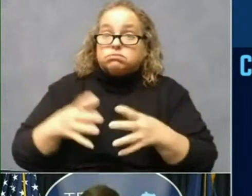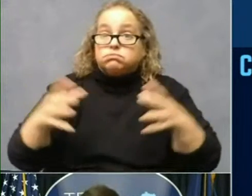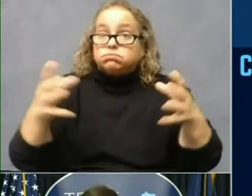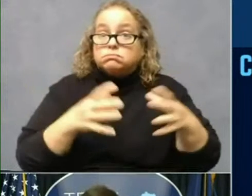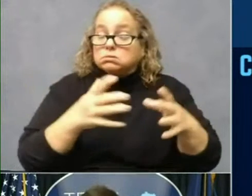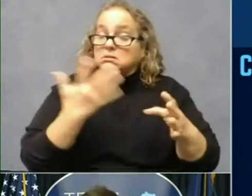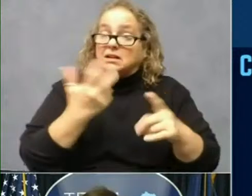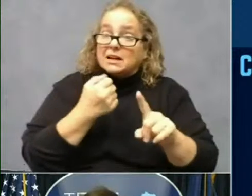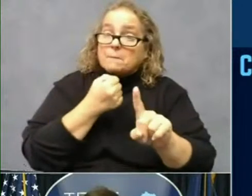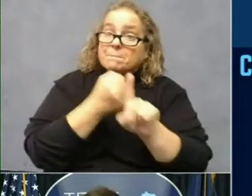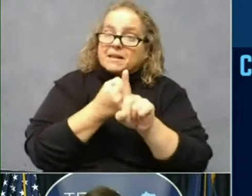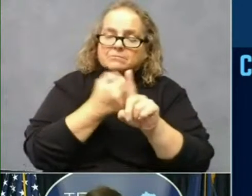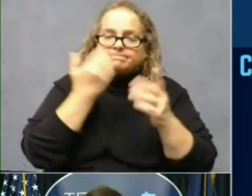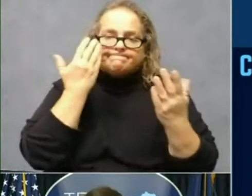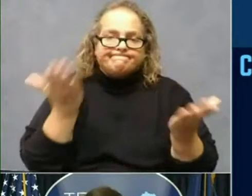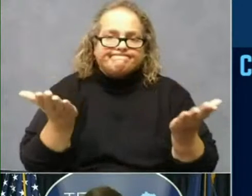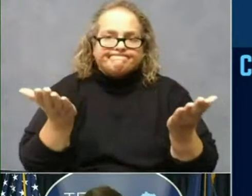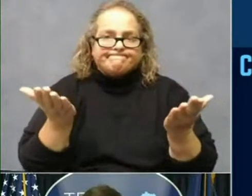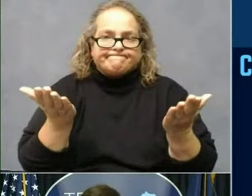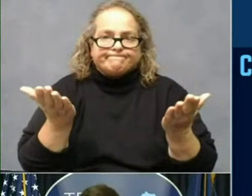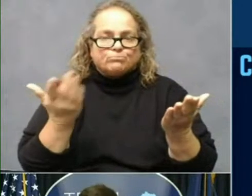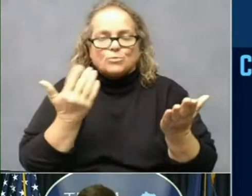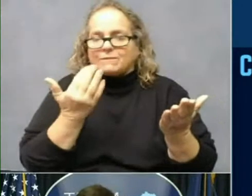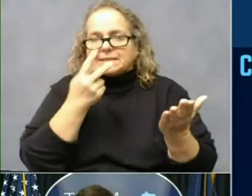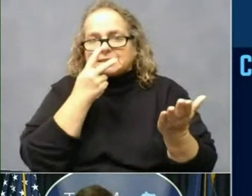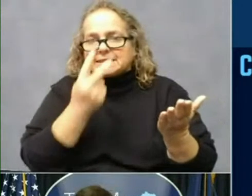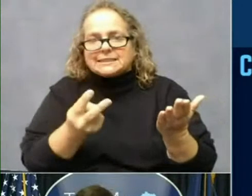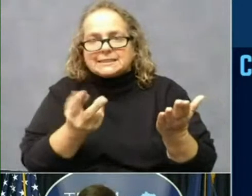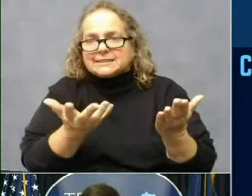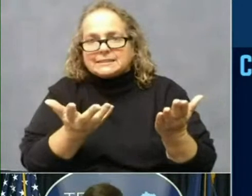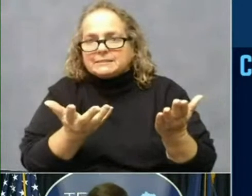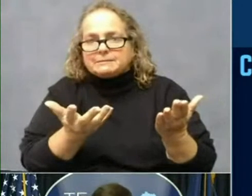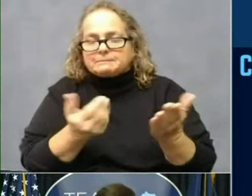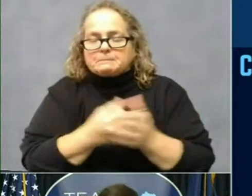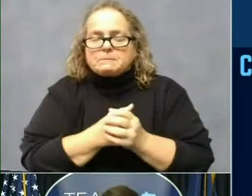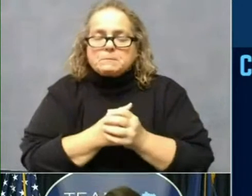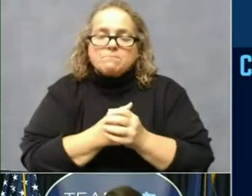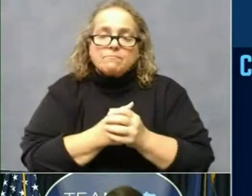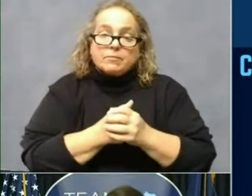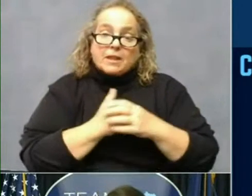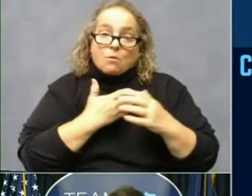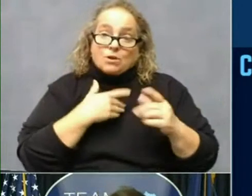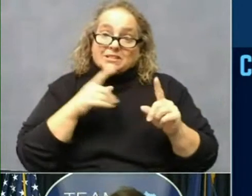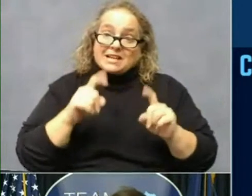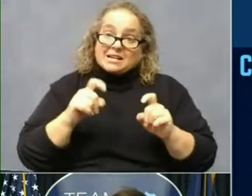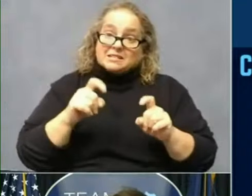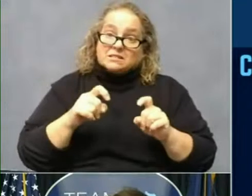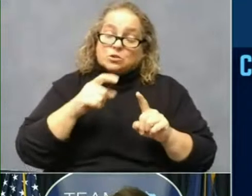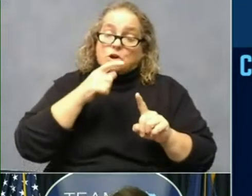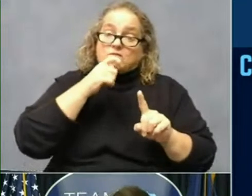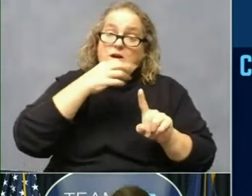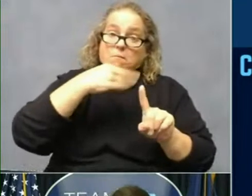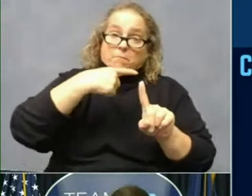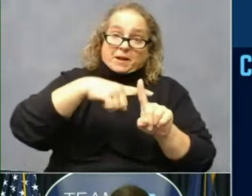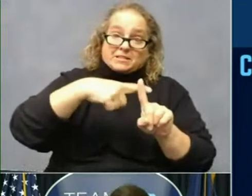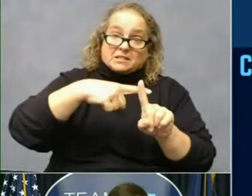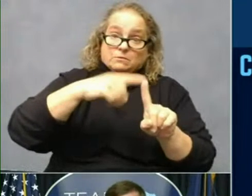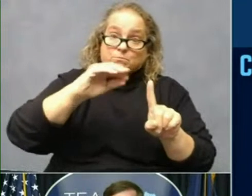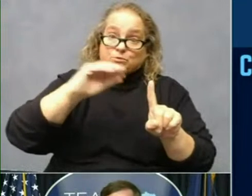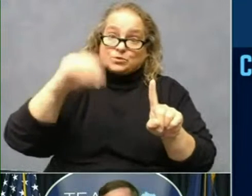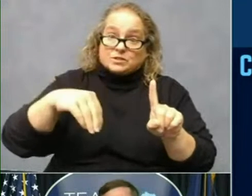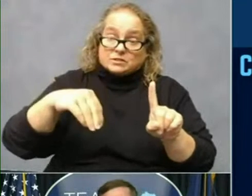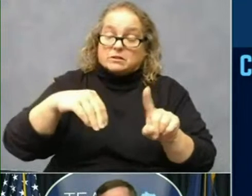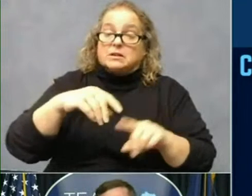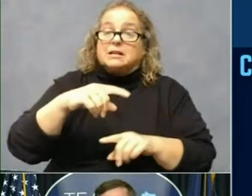test positivity, and I think we are seeing the same thing. So last week was the highest test positivity